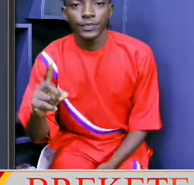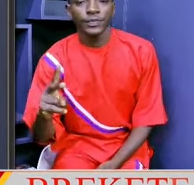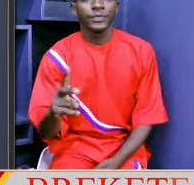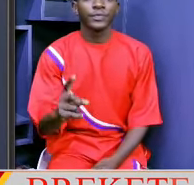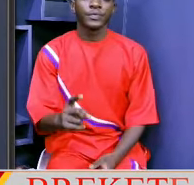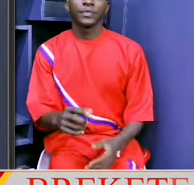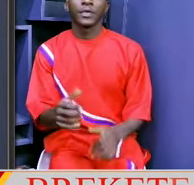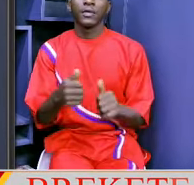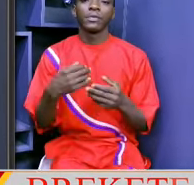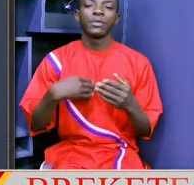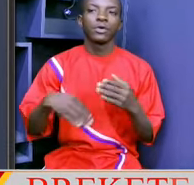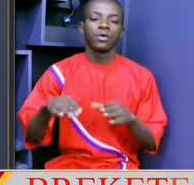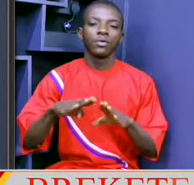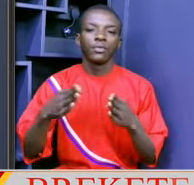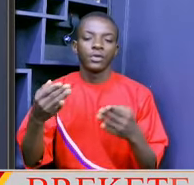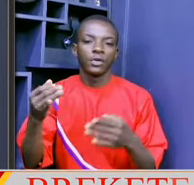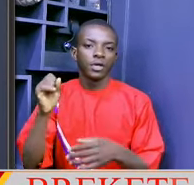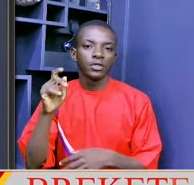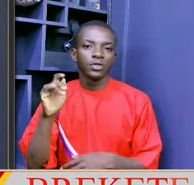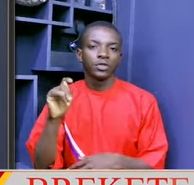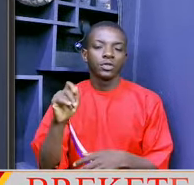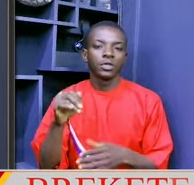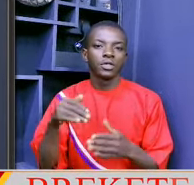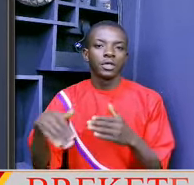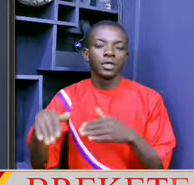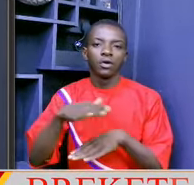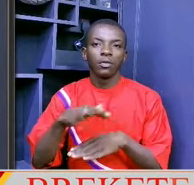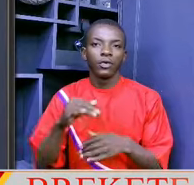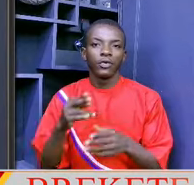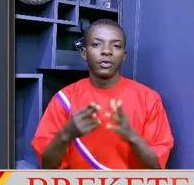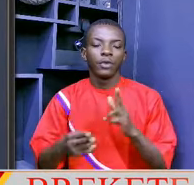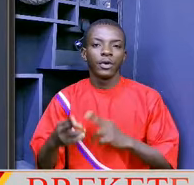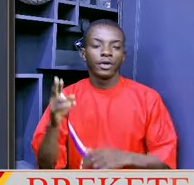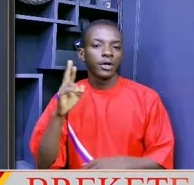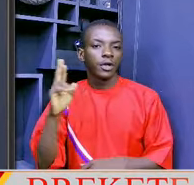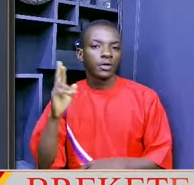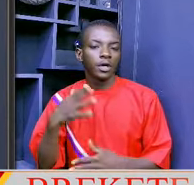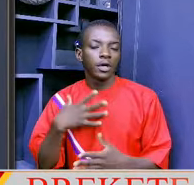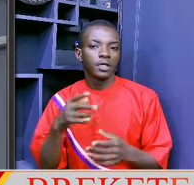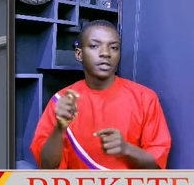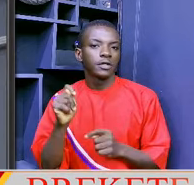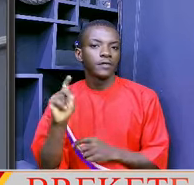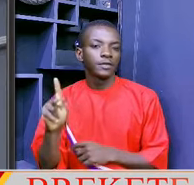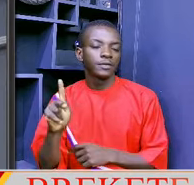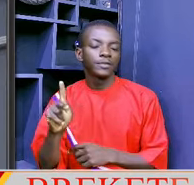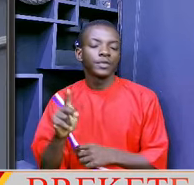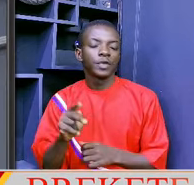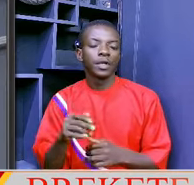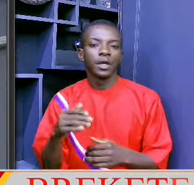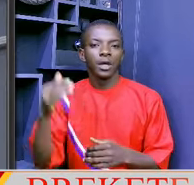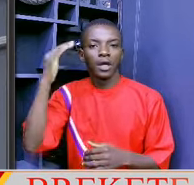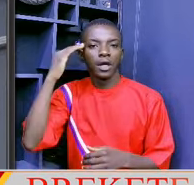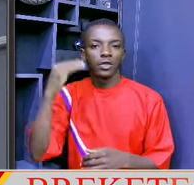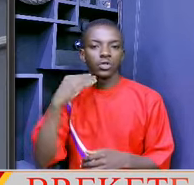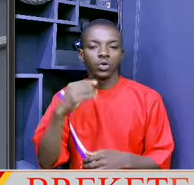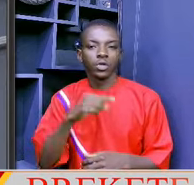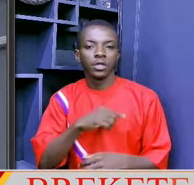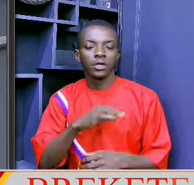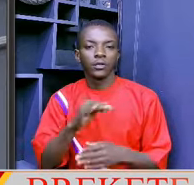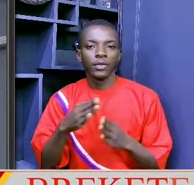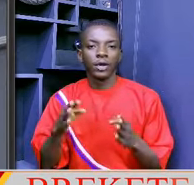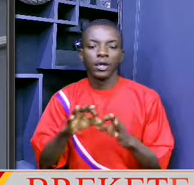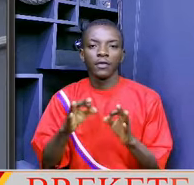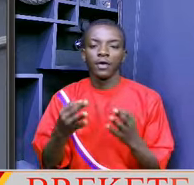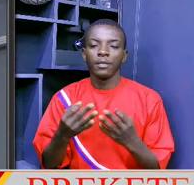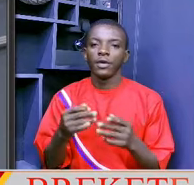9876543 21. Everybody in the open air studio inside the compound of Human Rights Radio and Television, the headquarters of Brekete